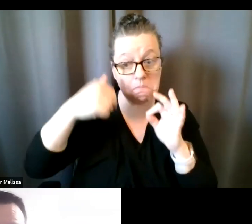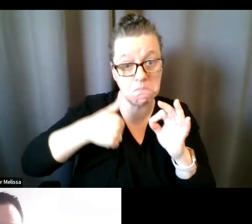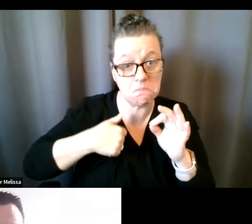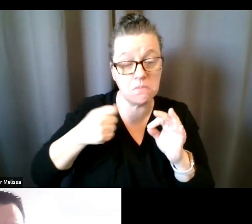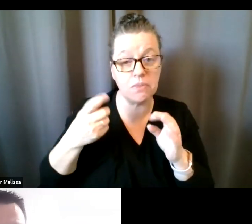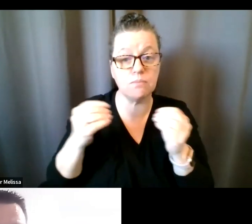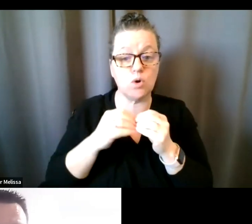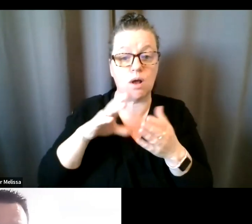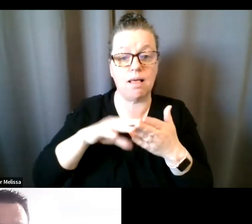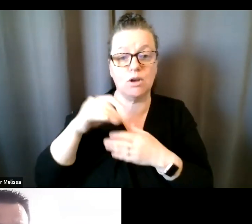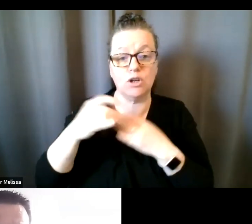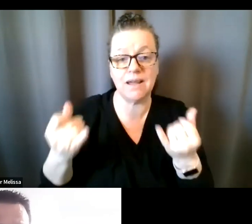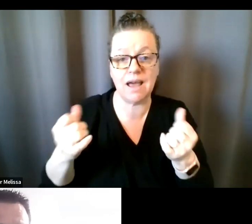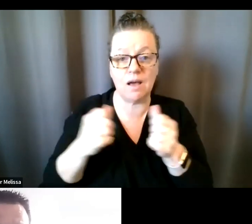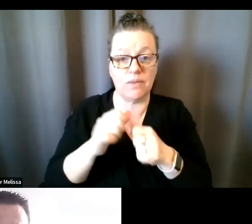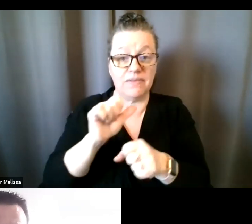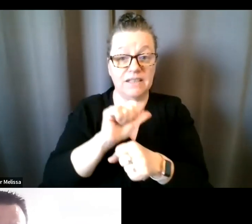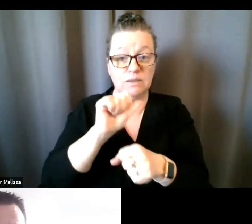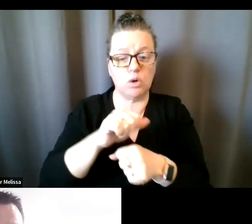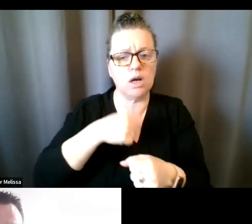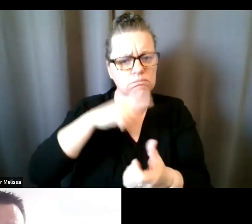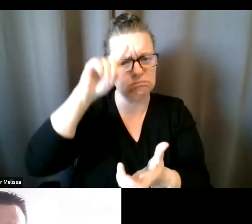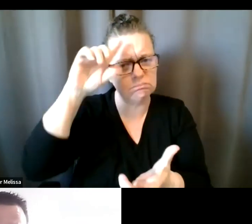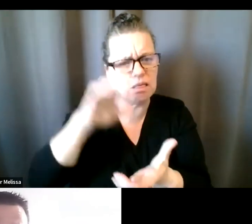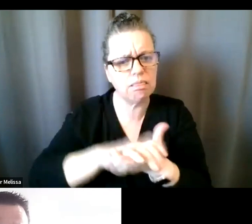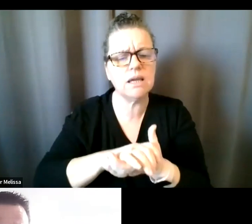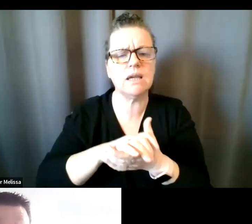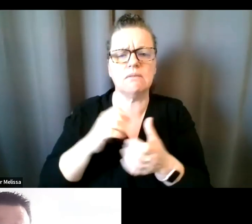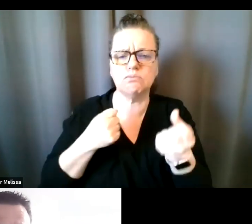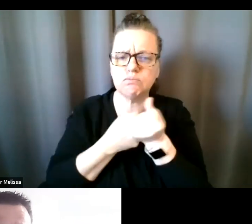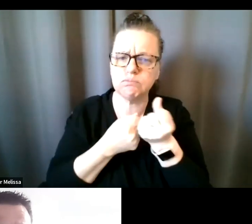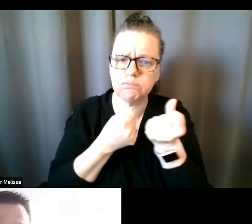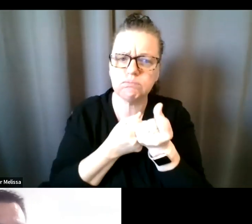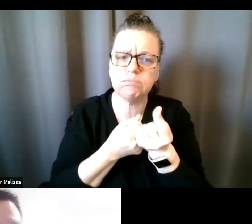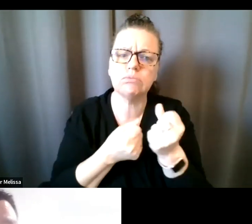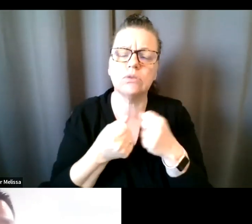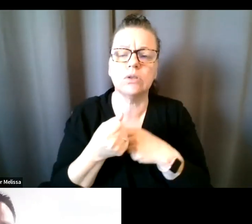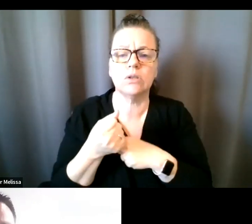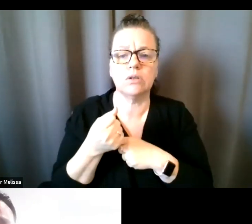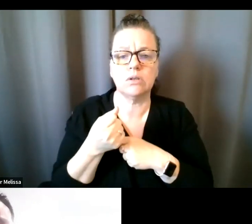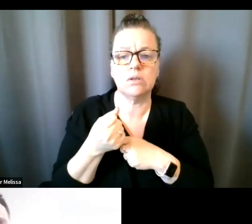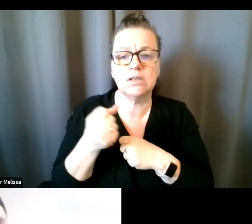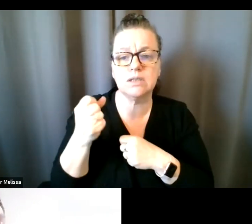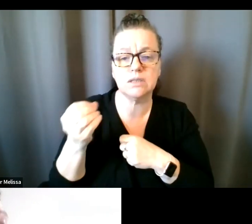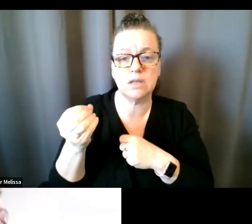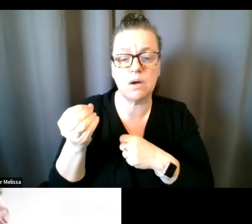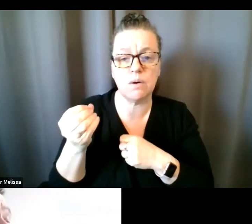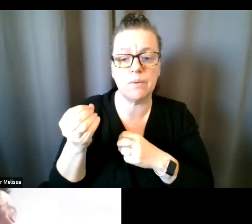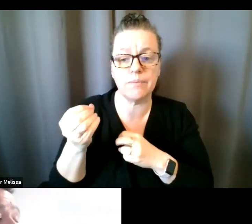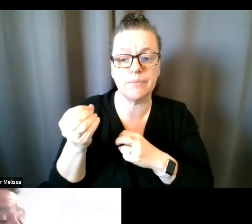more I learn about it now with this work, I believe in it and I stand for it. And so it's just,